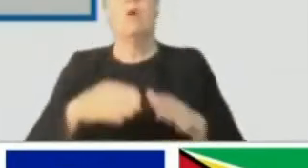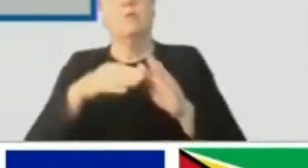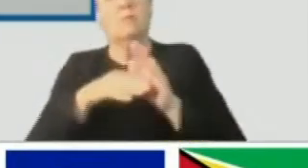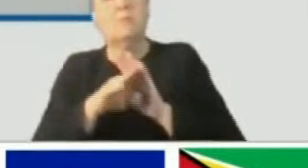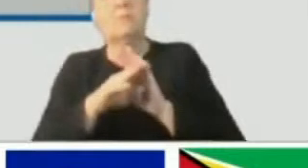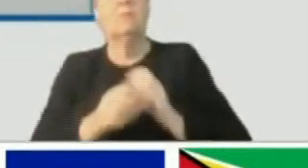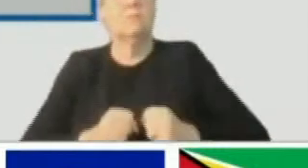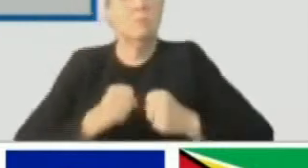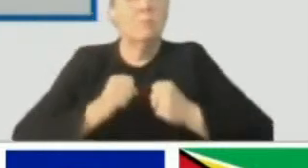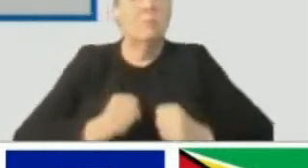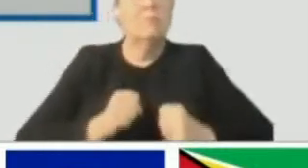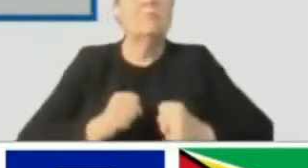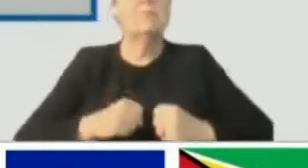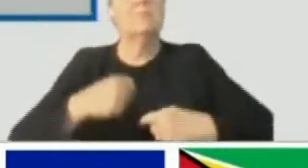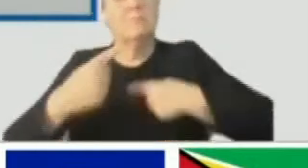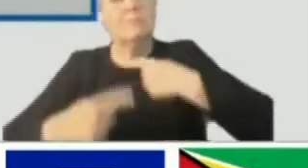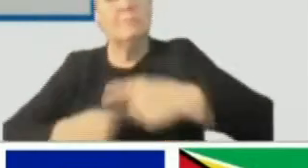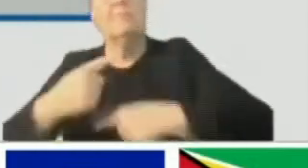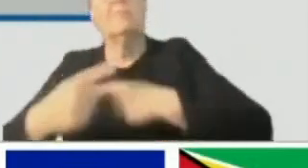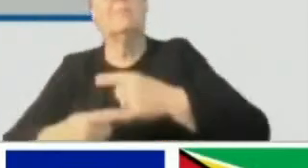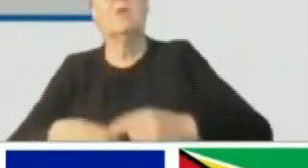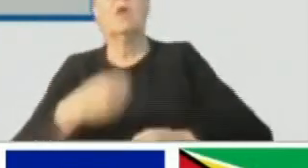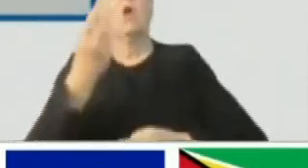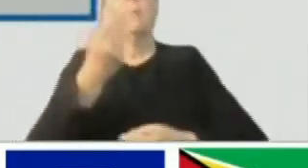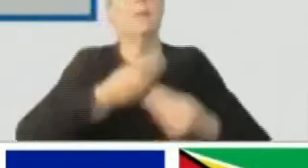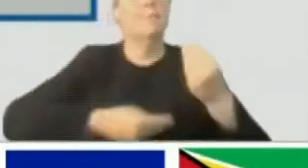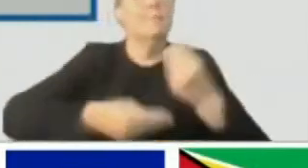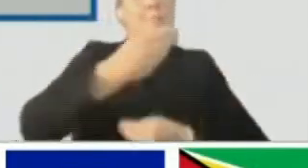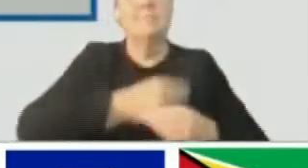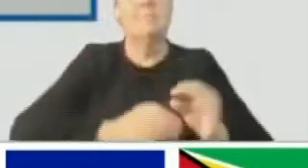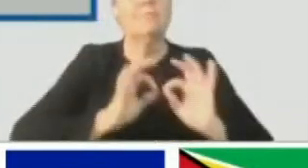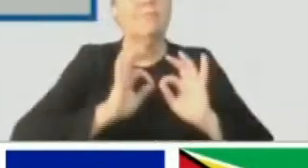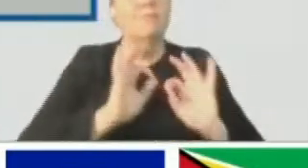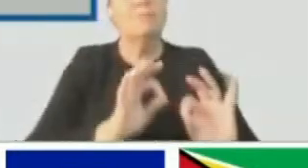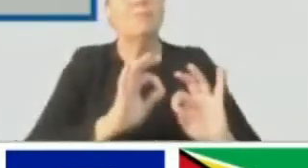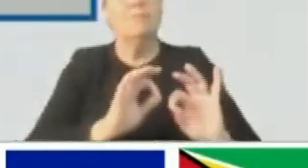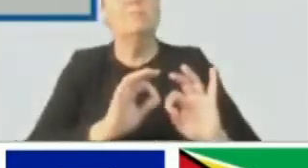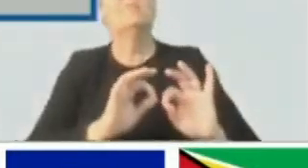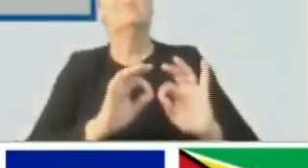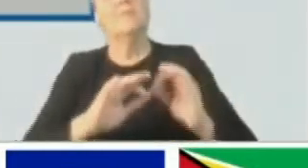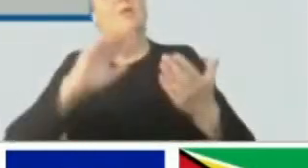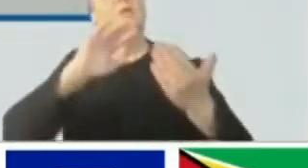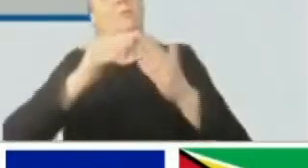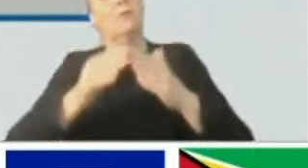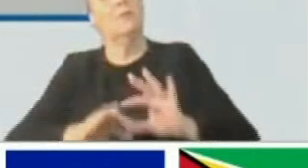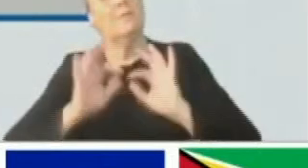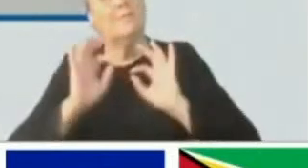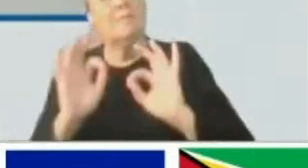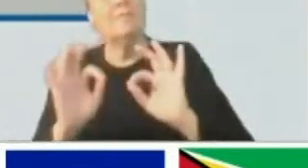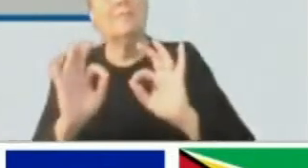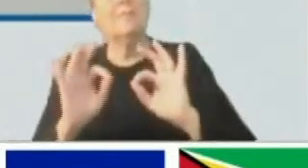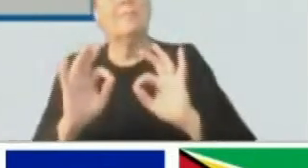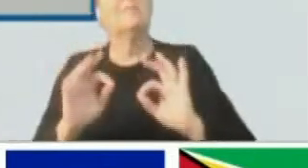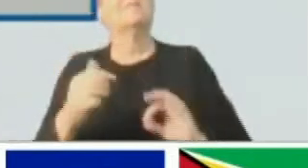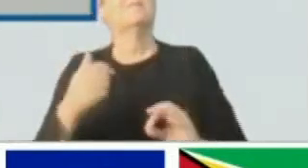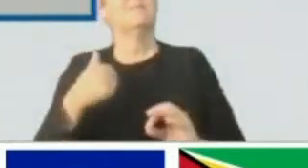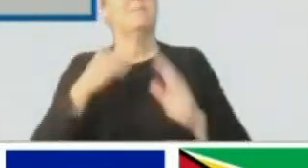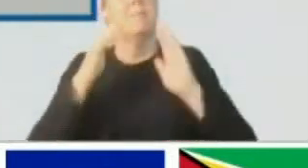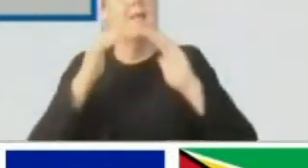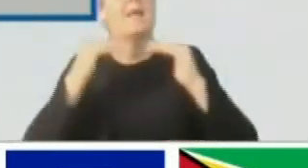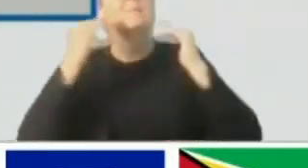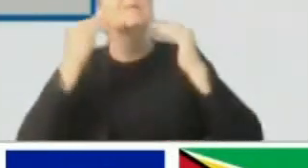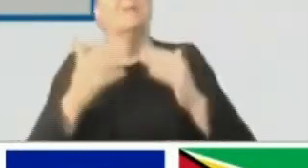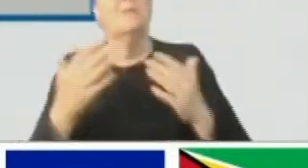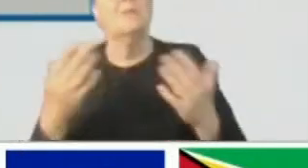our economies and societies. In this regard, I am particularly happy about the expansion of the traditional agenda